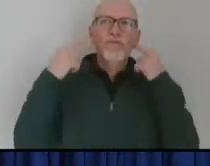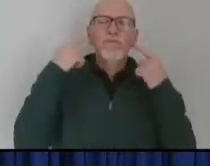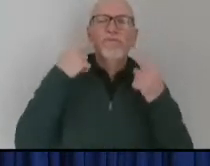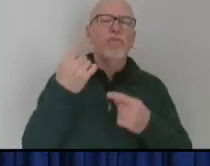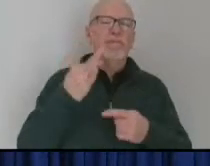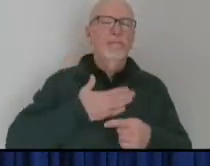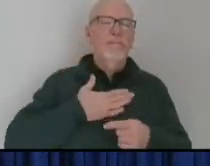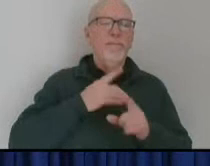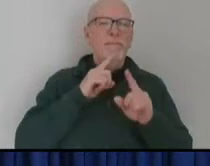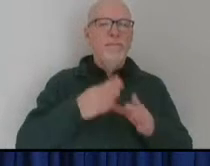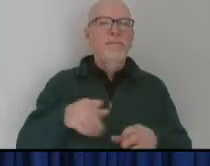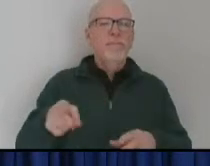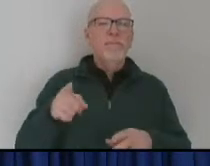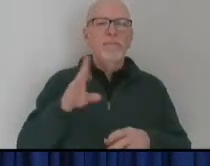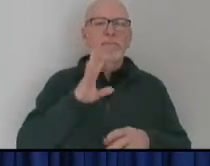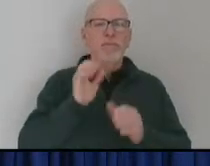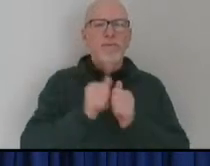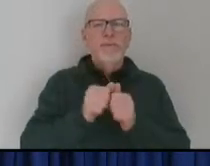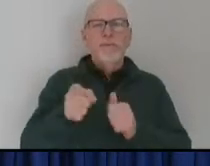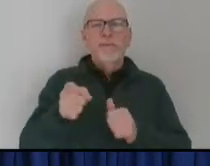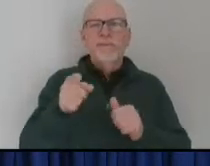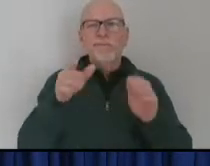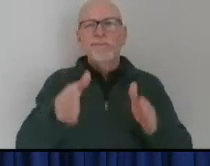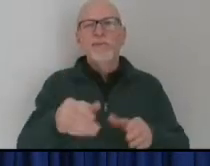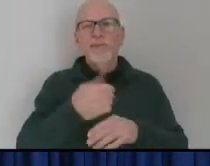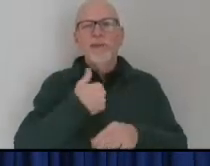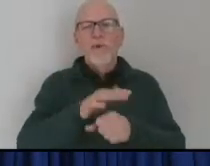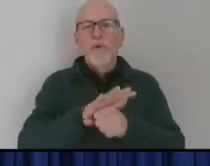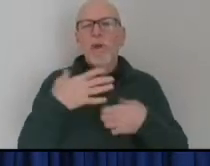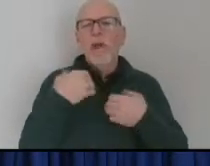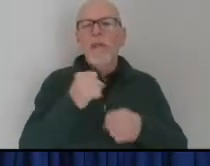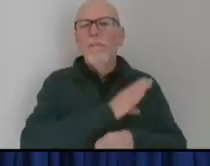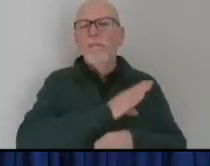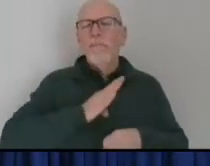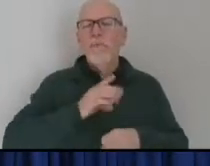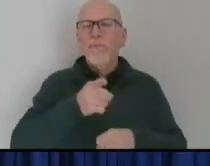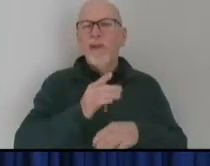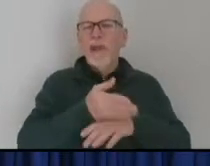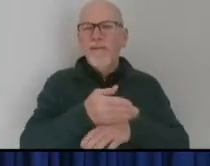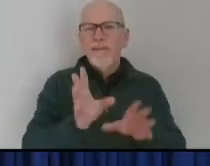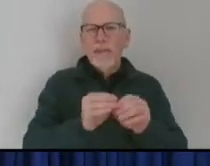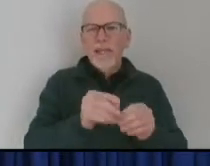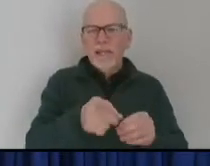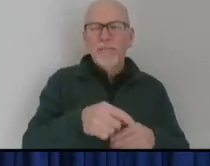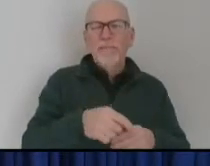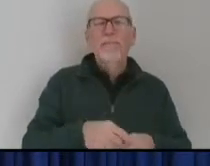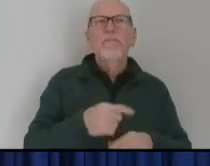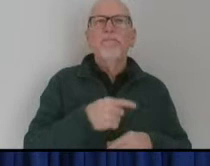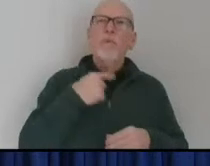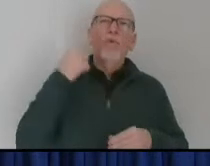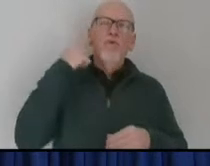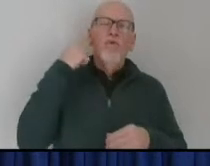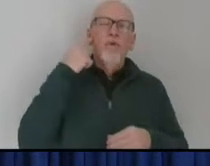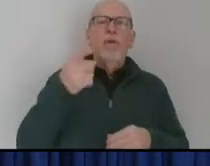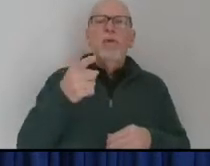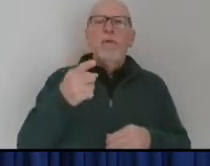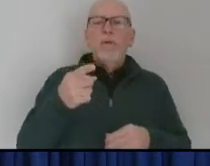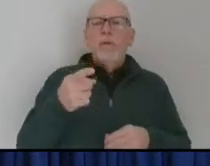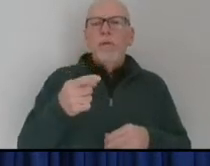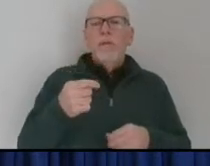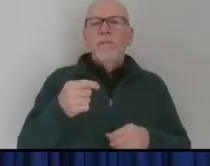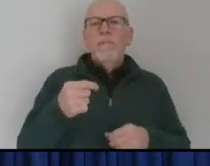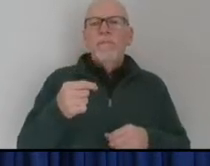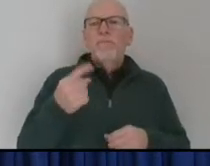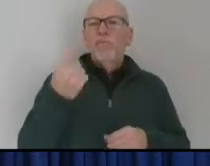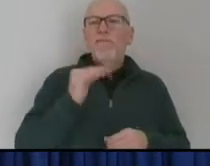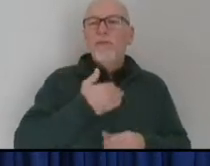my reporters was talking with a member of our local health board after their meeting, and we had heard that among one